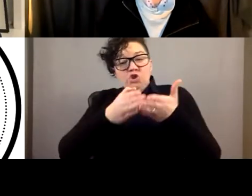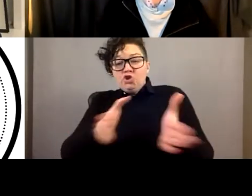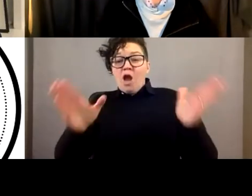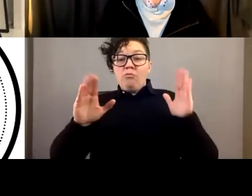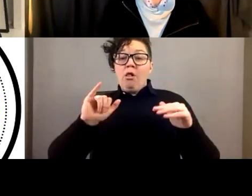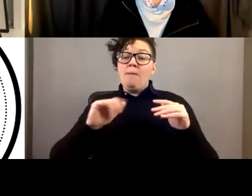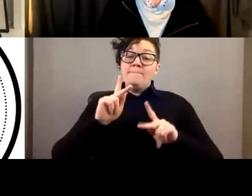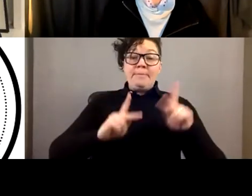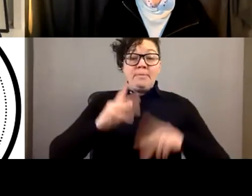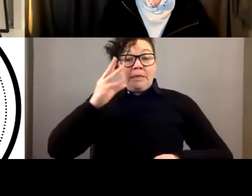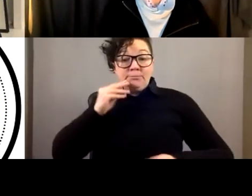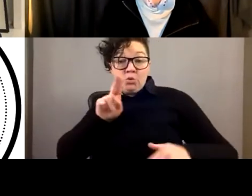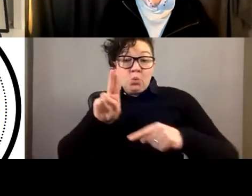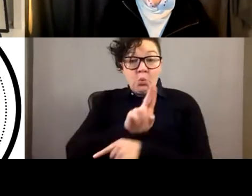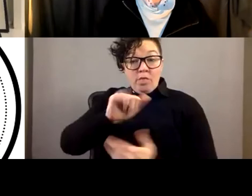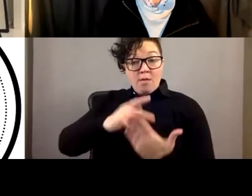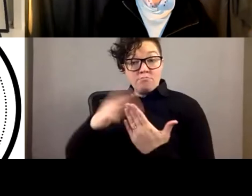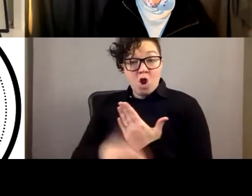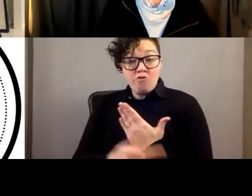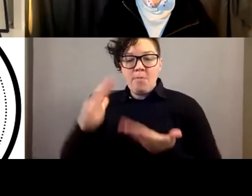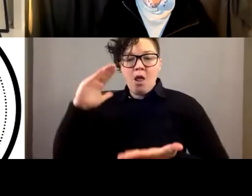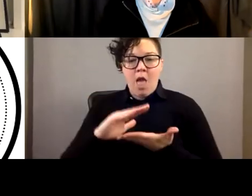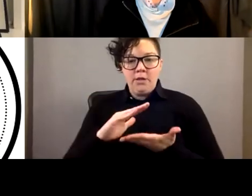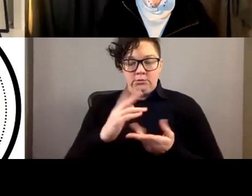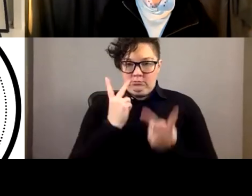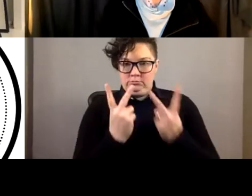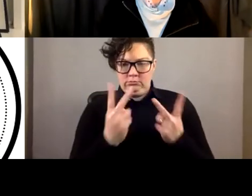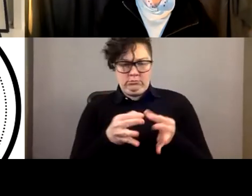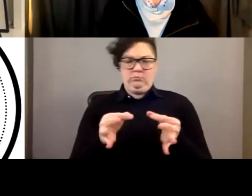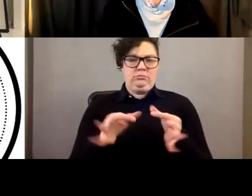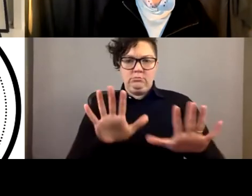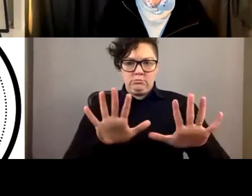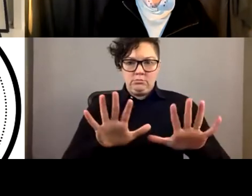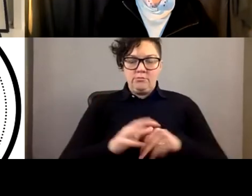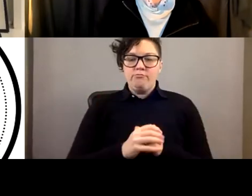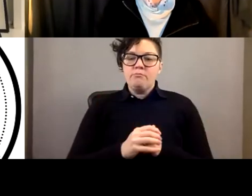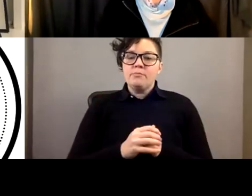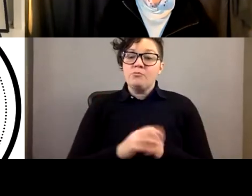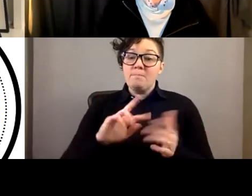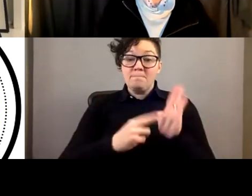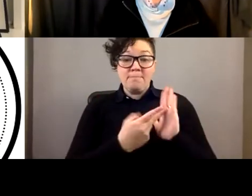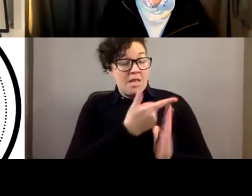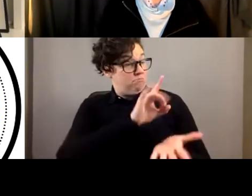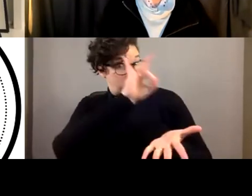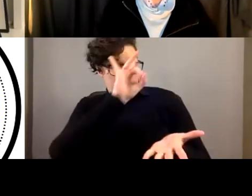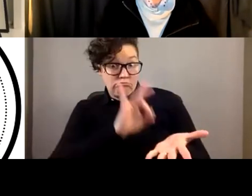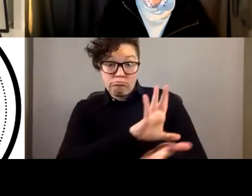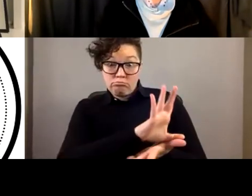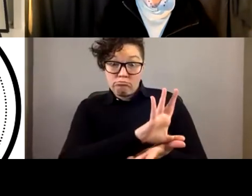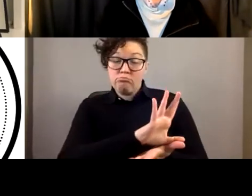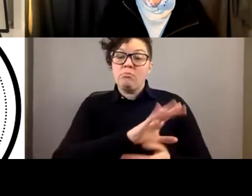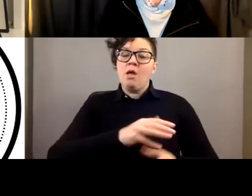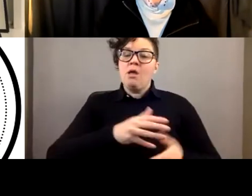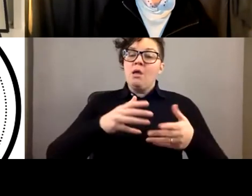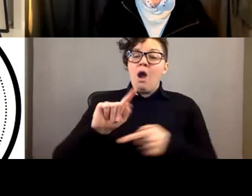platforms, which is to say, when we ban these kinds of people in this kind of language, it removes toxic content